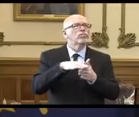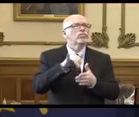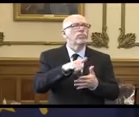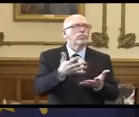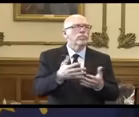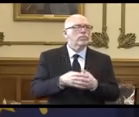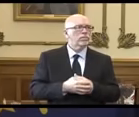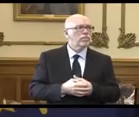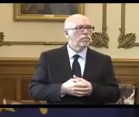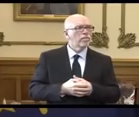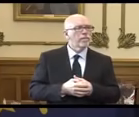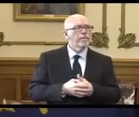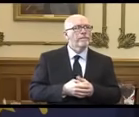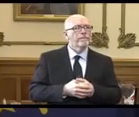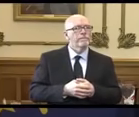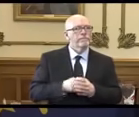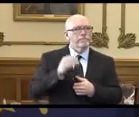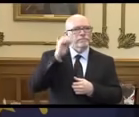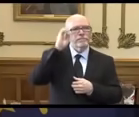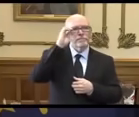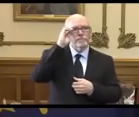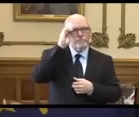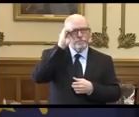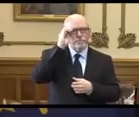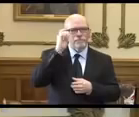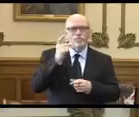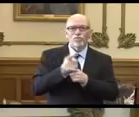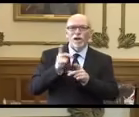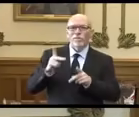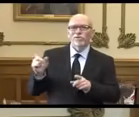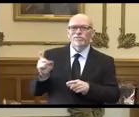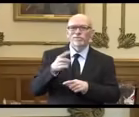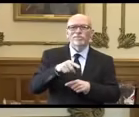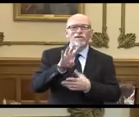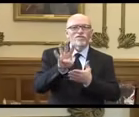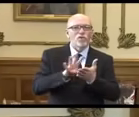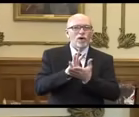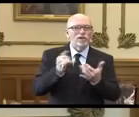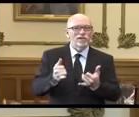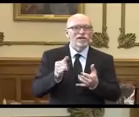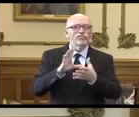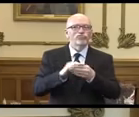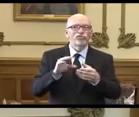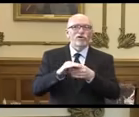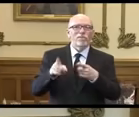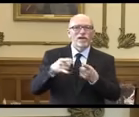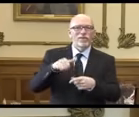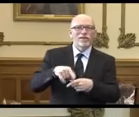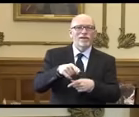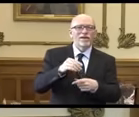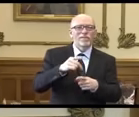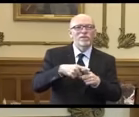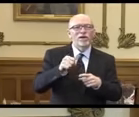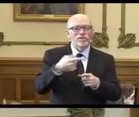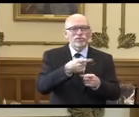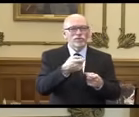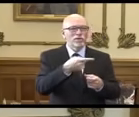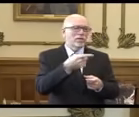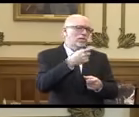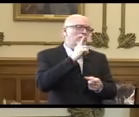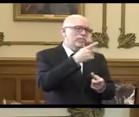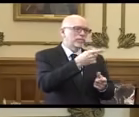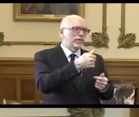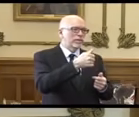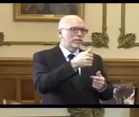that. Well, do I have the guy for you? He spent 4 hours today talking about this and a lot of other things, but you